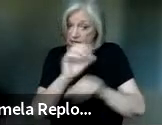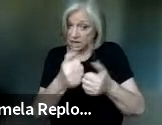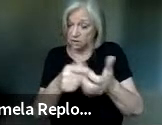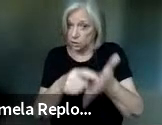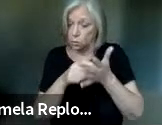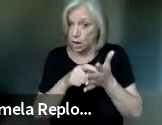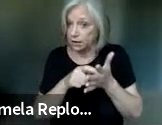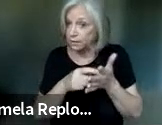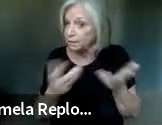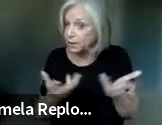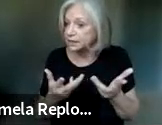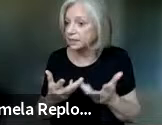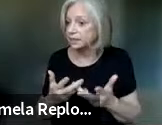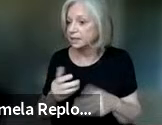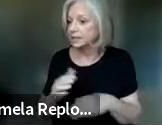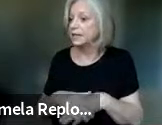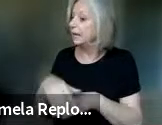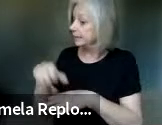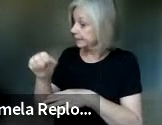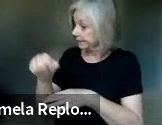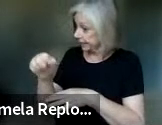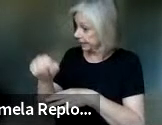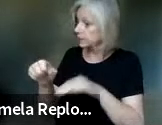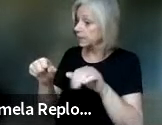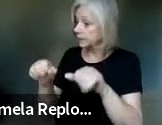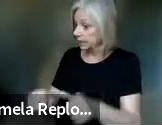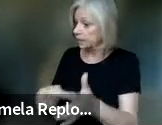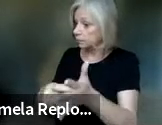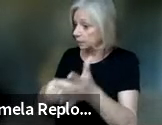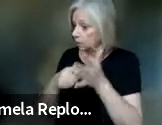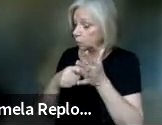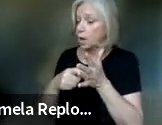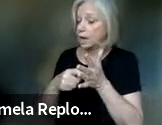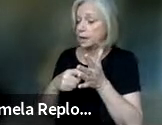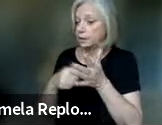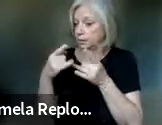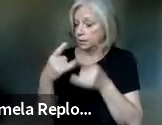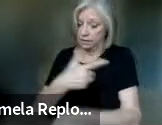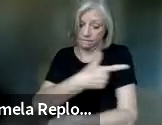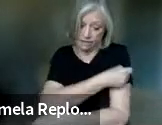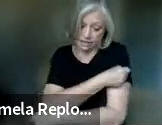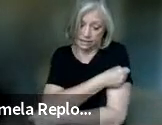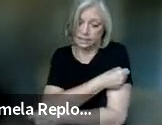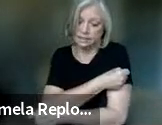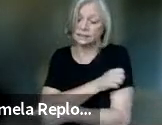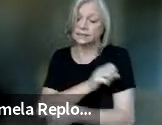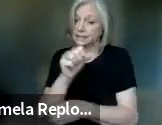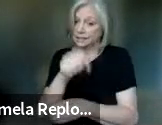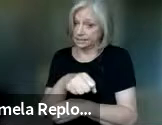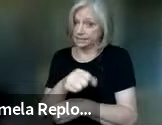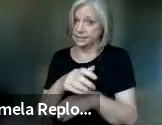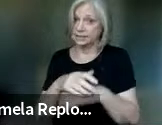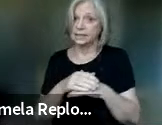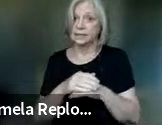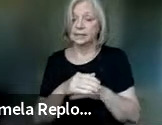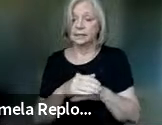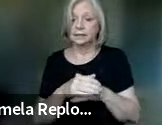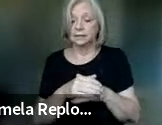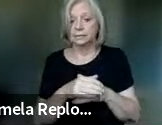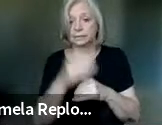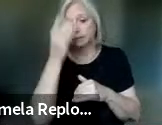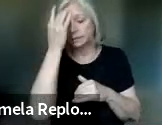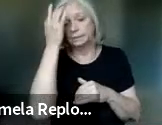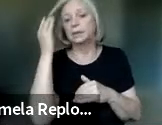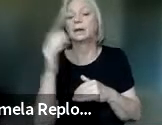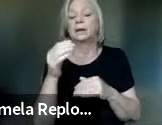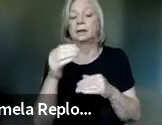and the answer is yes. That is something that is allowed by Cal